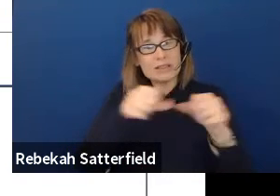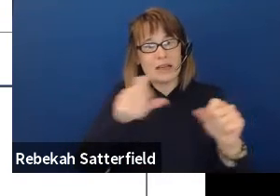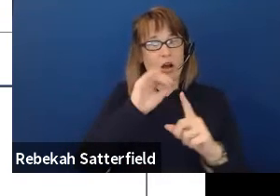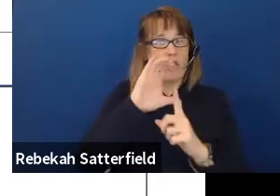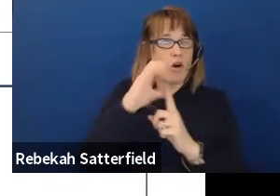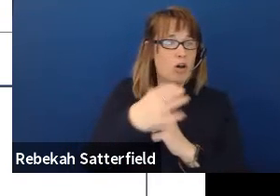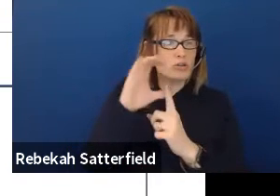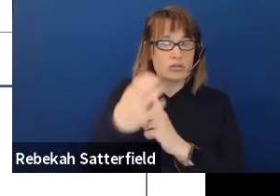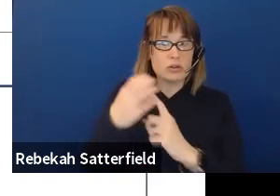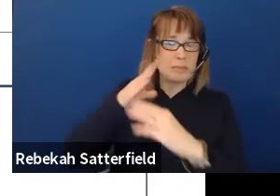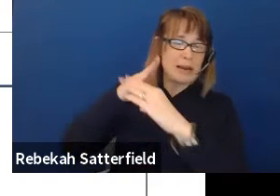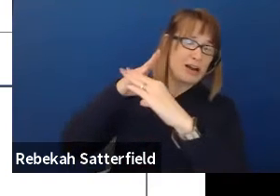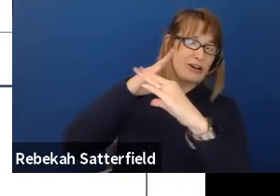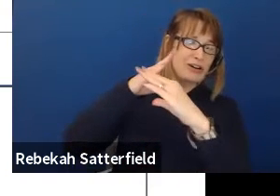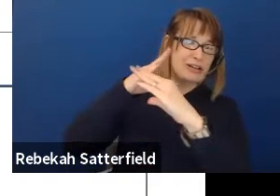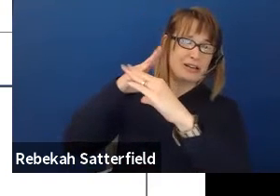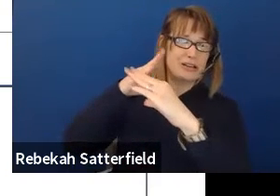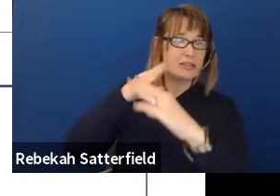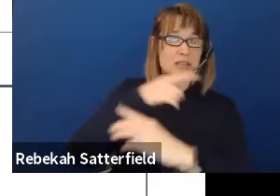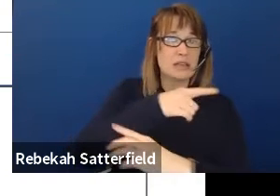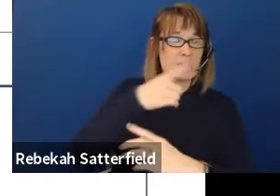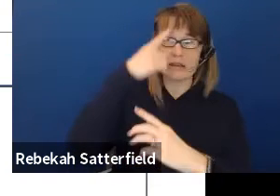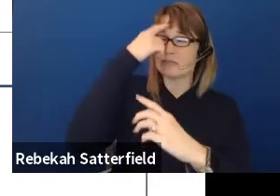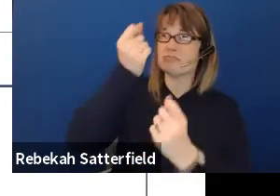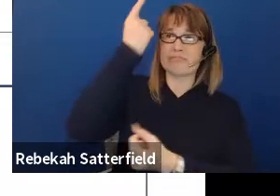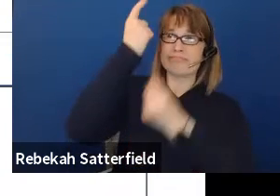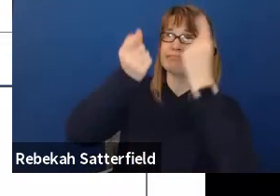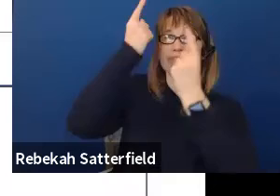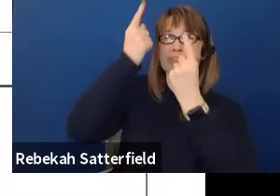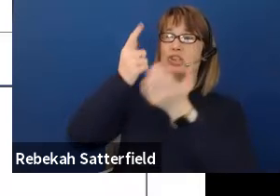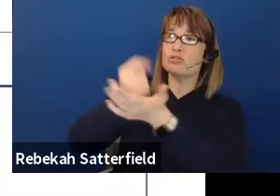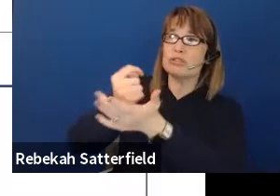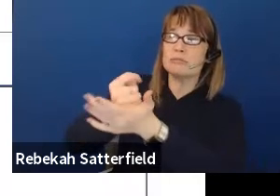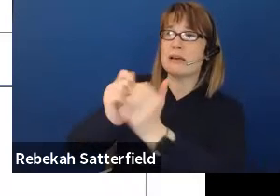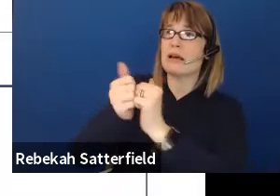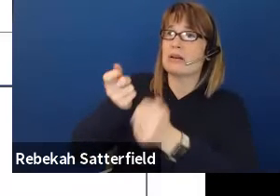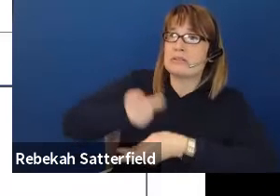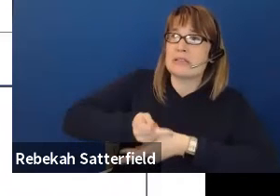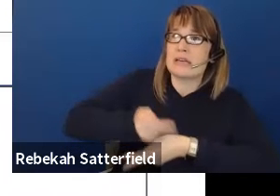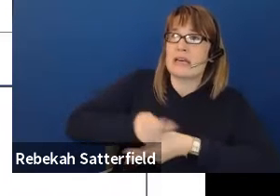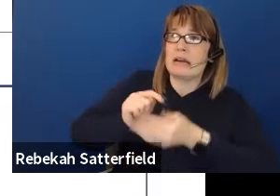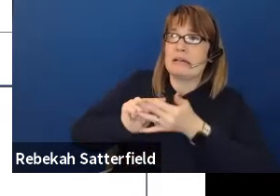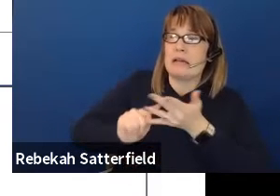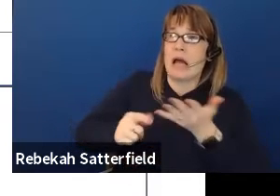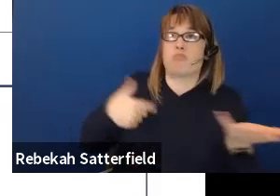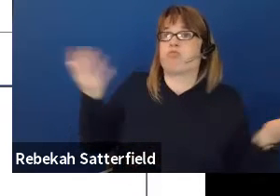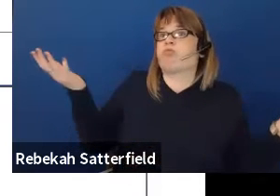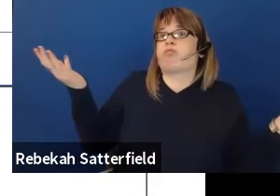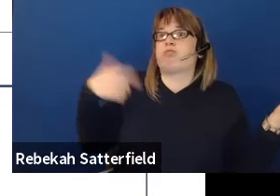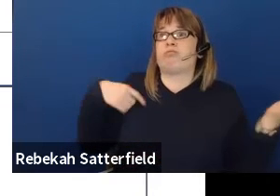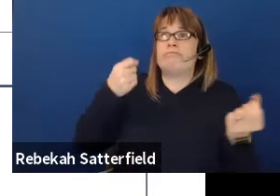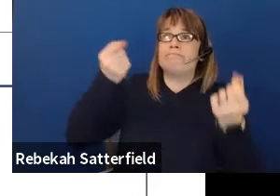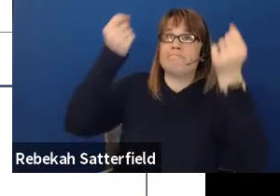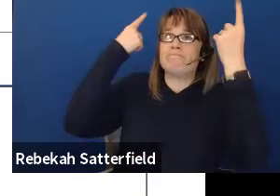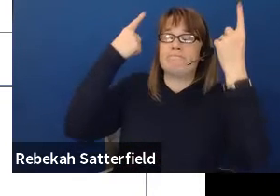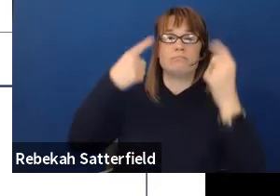in misunderstandings regarding diagnosis, treatment, self-care, some of those care plans that most